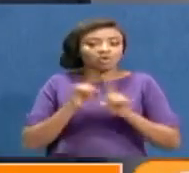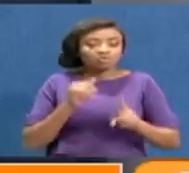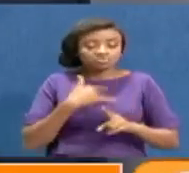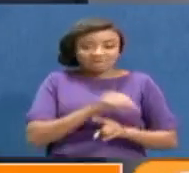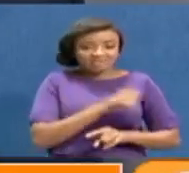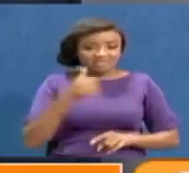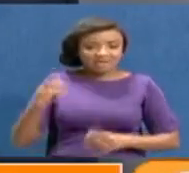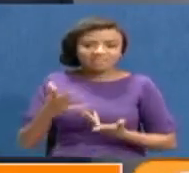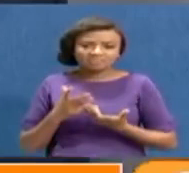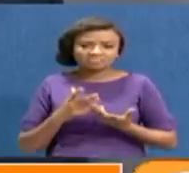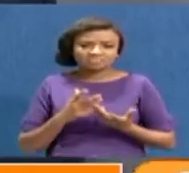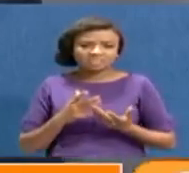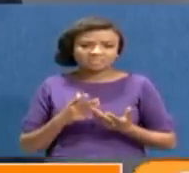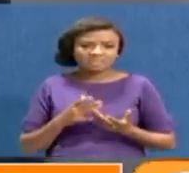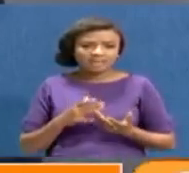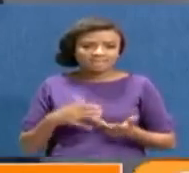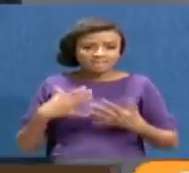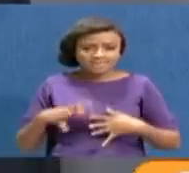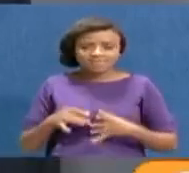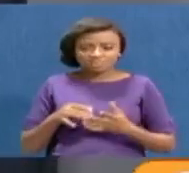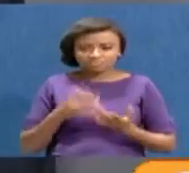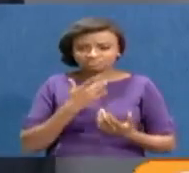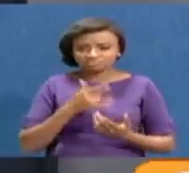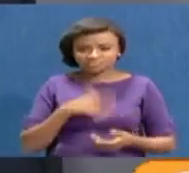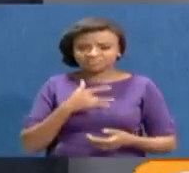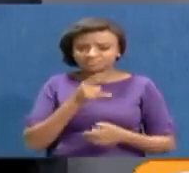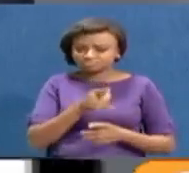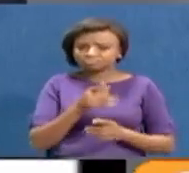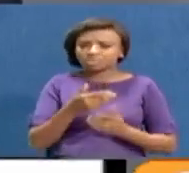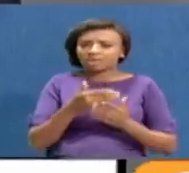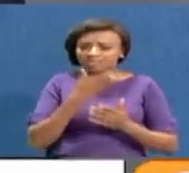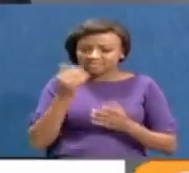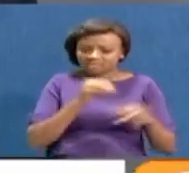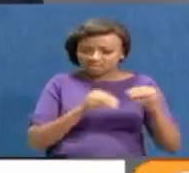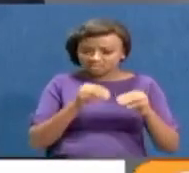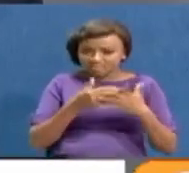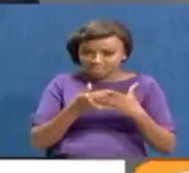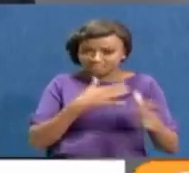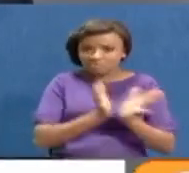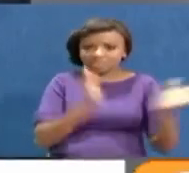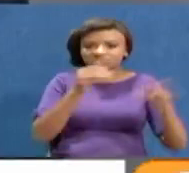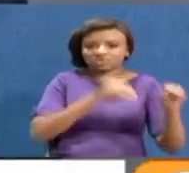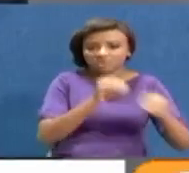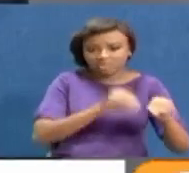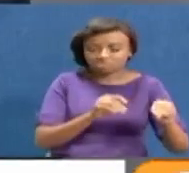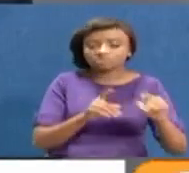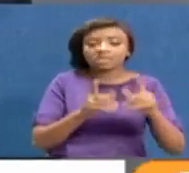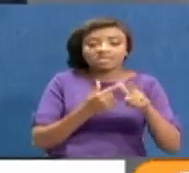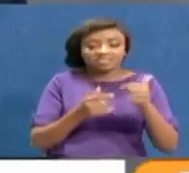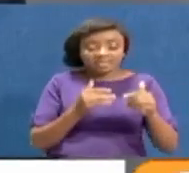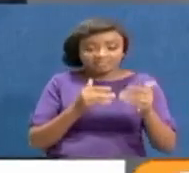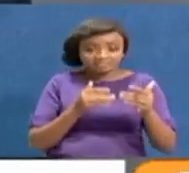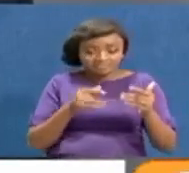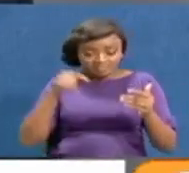Kenya that it's best that they are conducted before the next elections, so that the next elections are a way